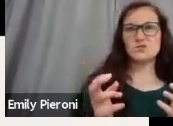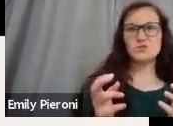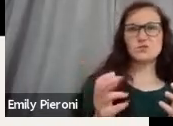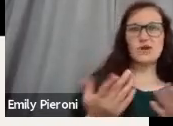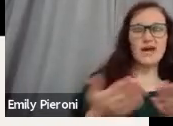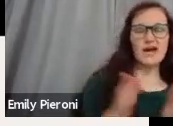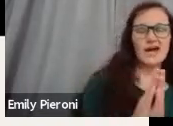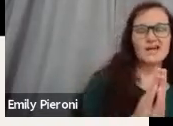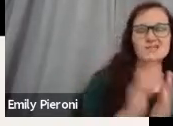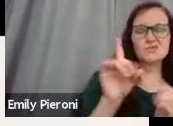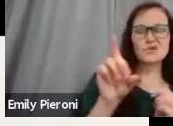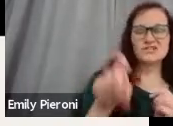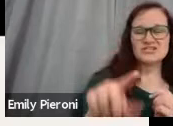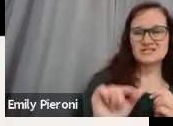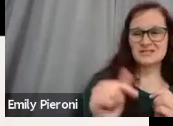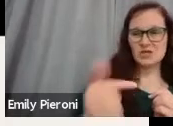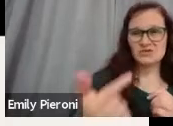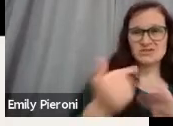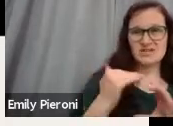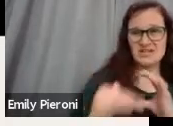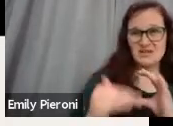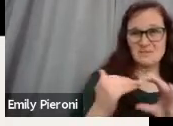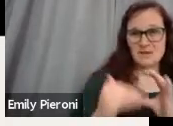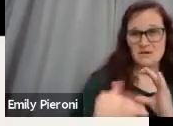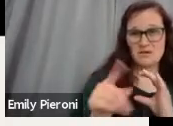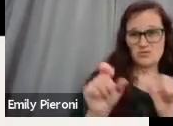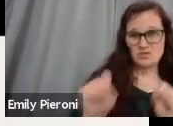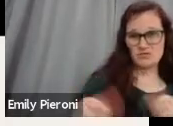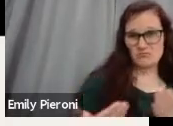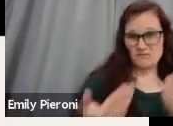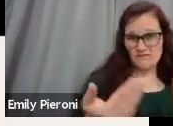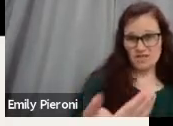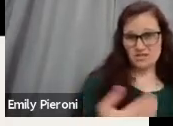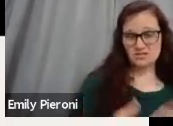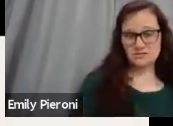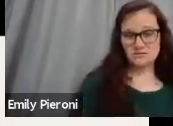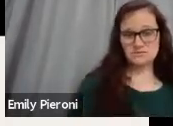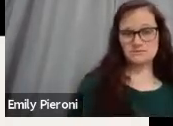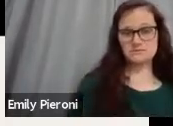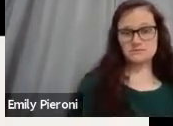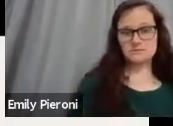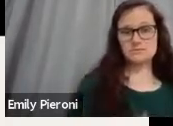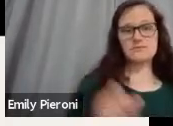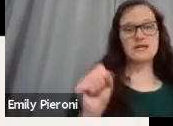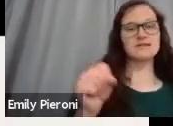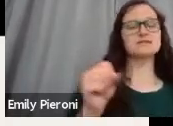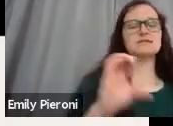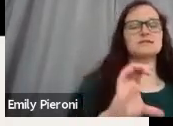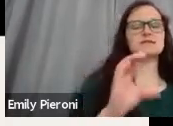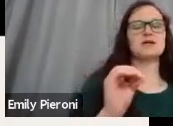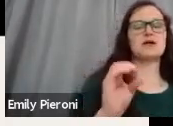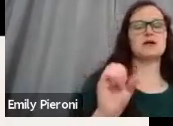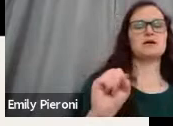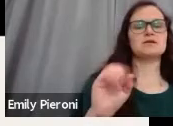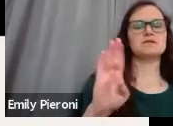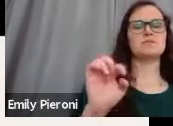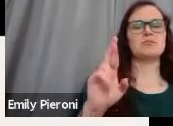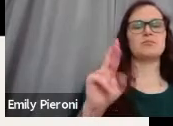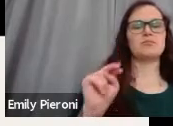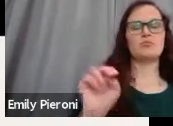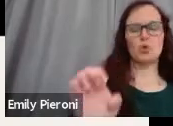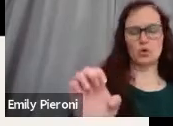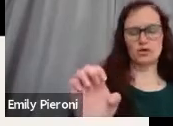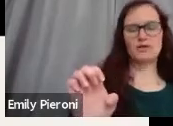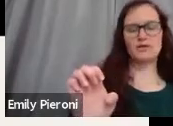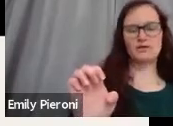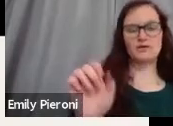there an email address that you'd like to give out? Yeah, it's C Osborn,